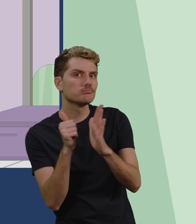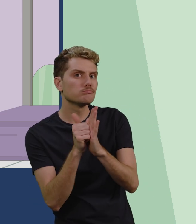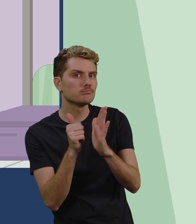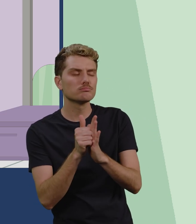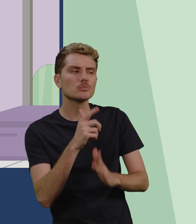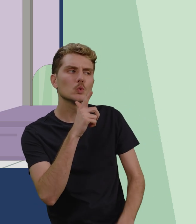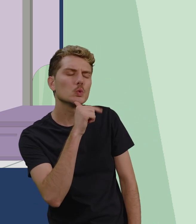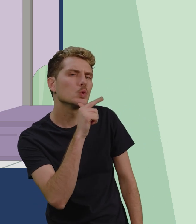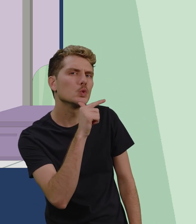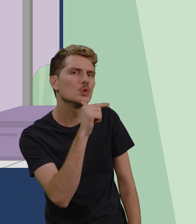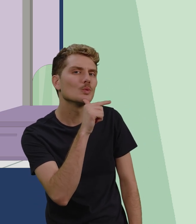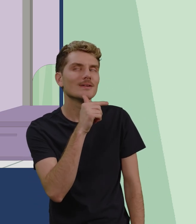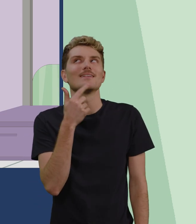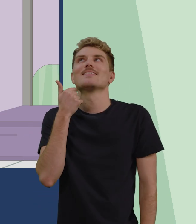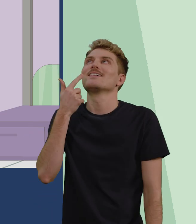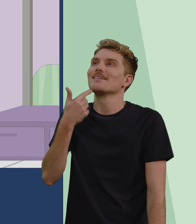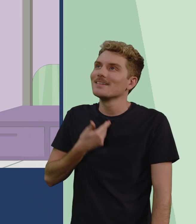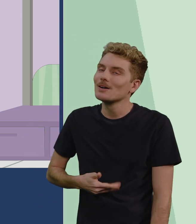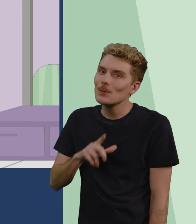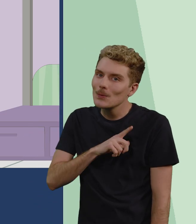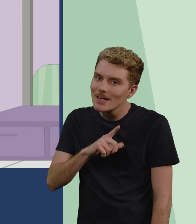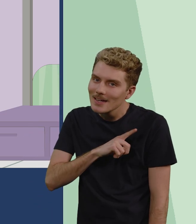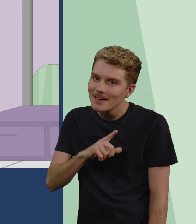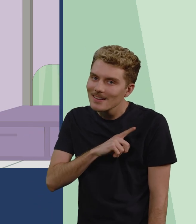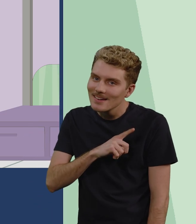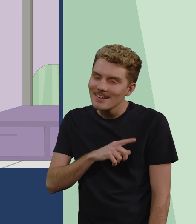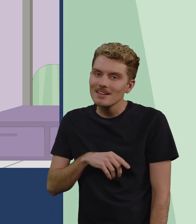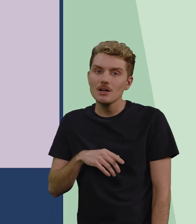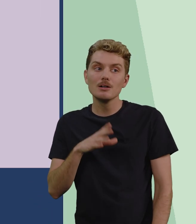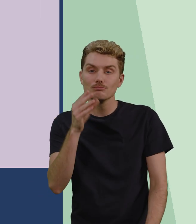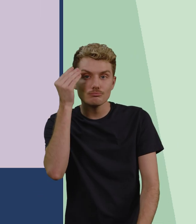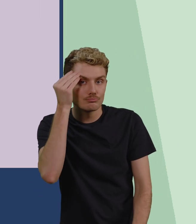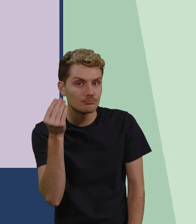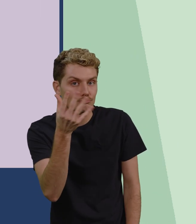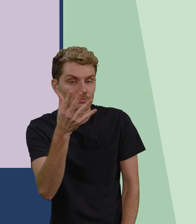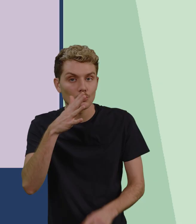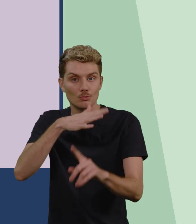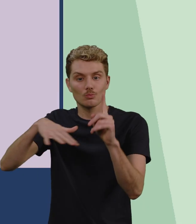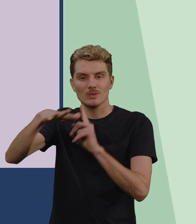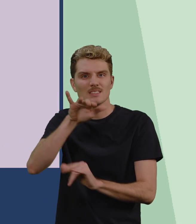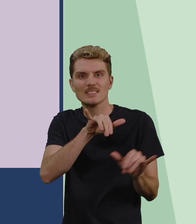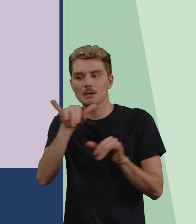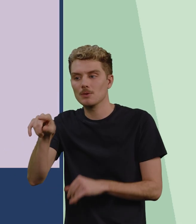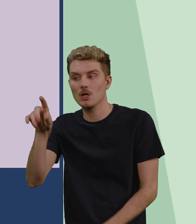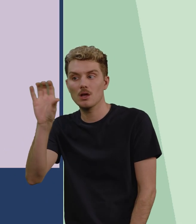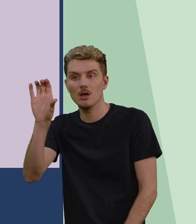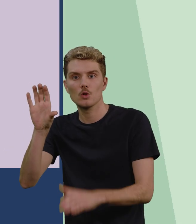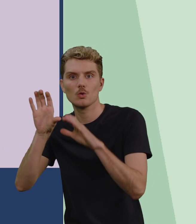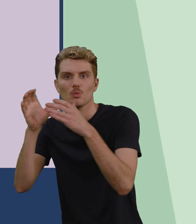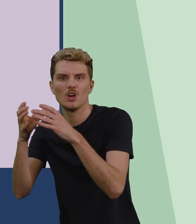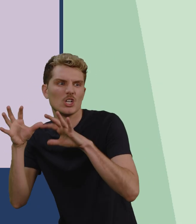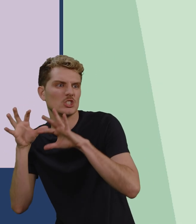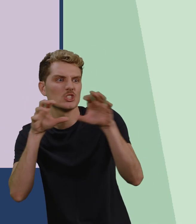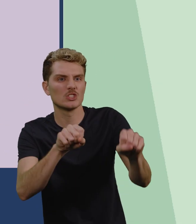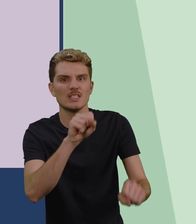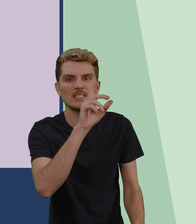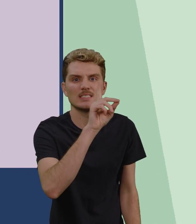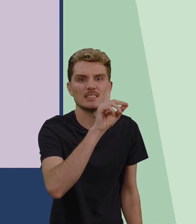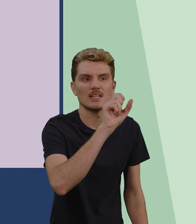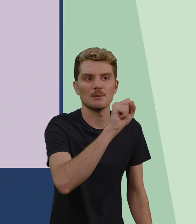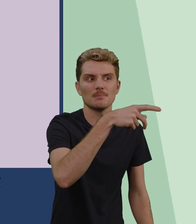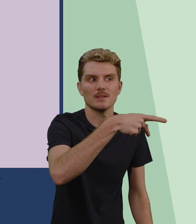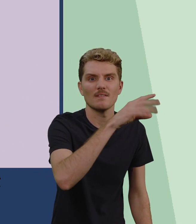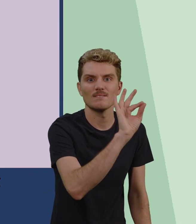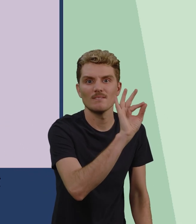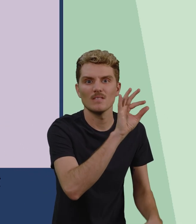Who is it? It's me, Lucas. And for the record, this situation is more like when the Kleptons wanted to invade Deep Spaceport